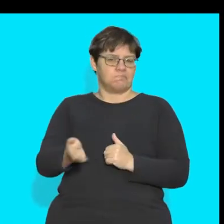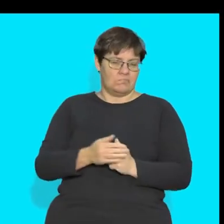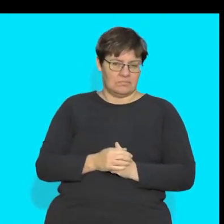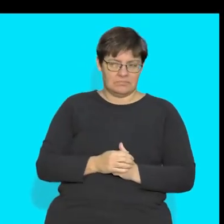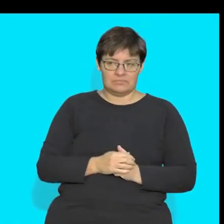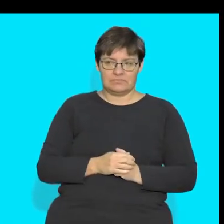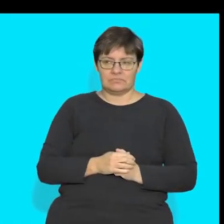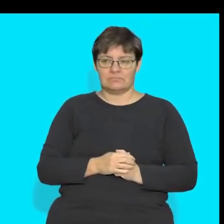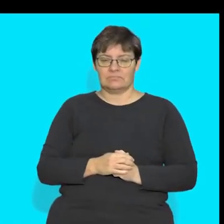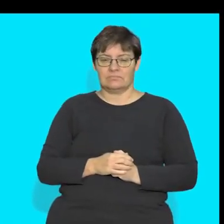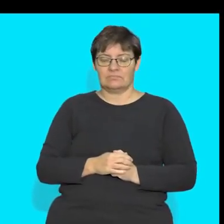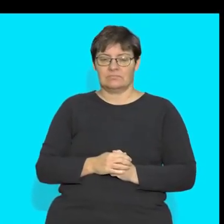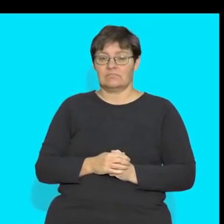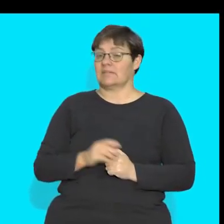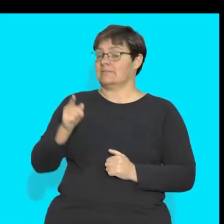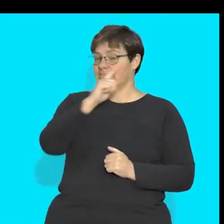okay?